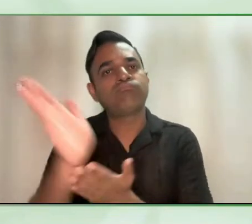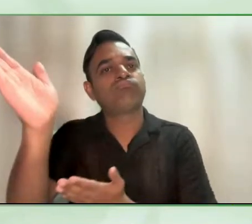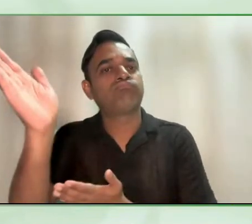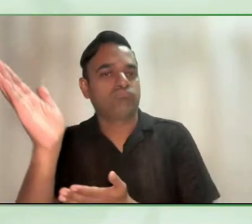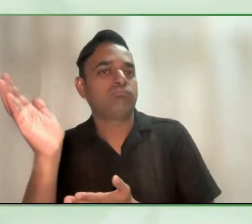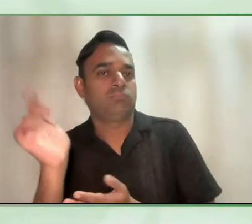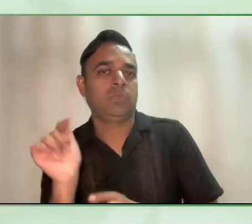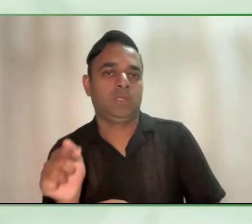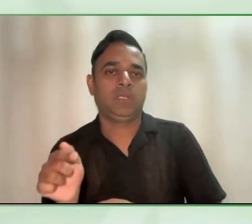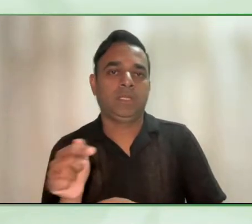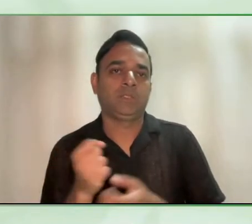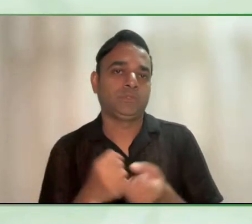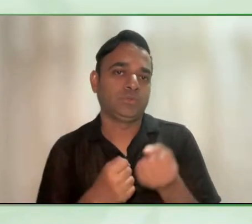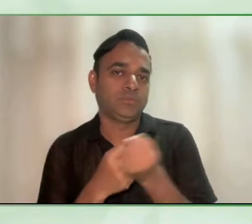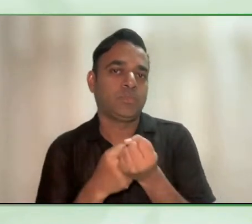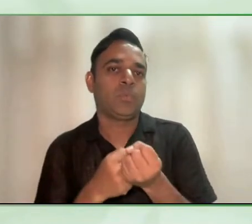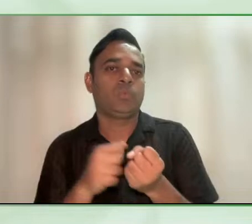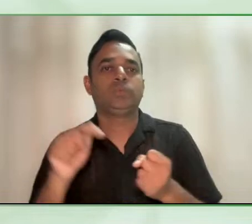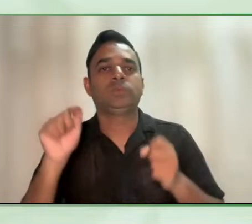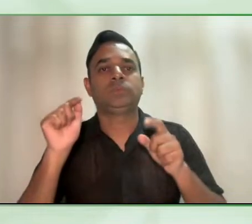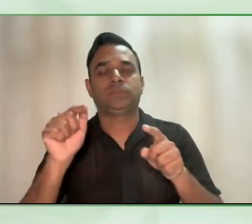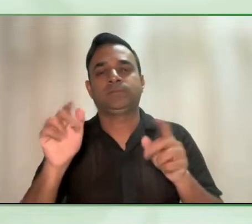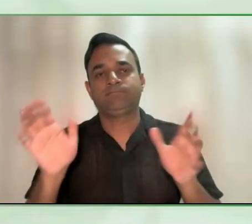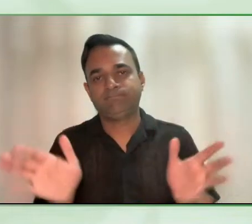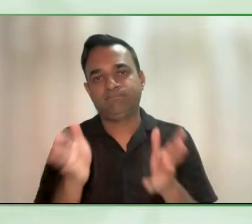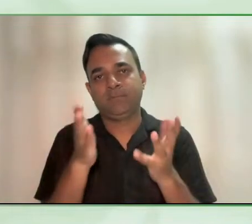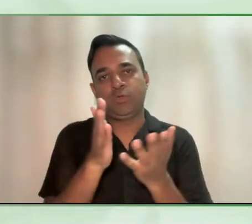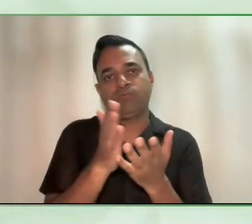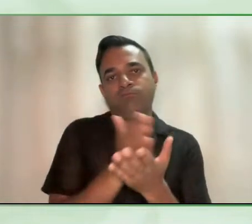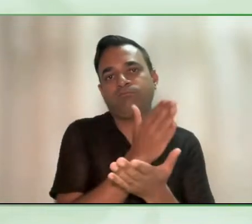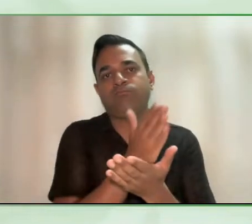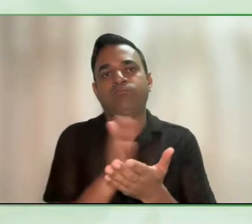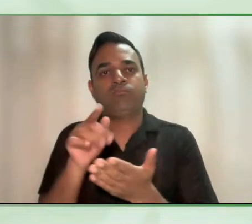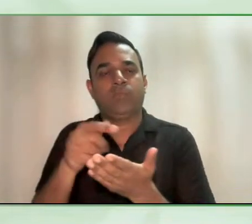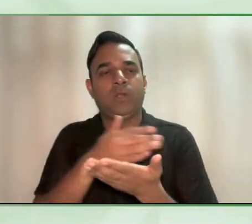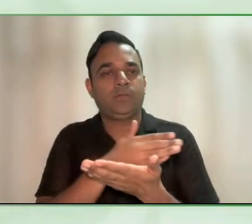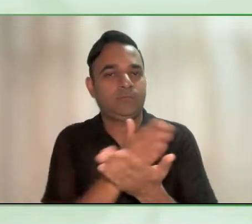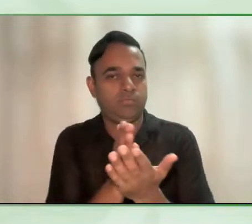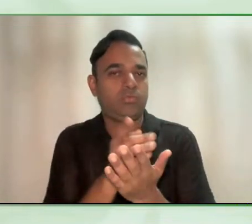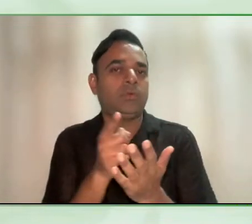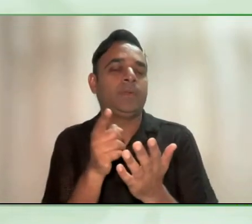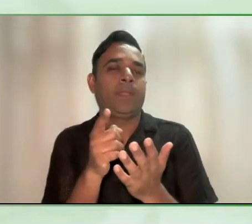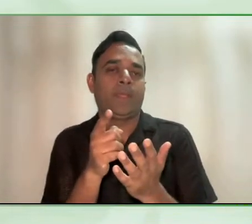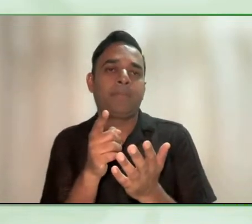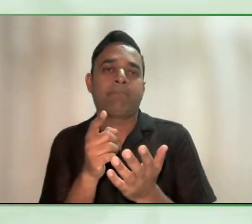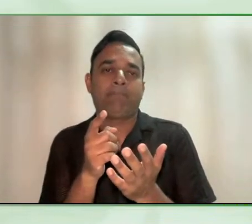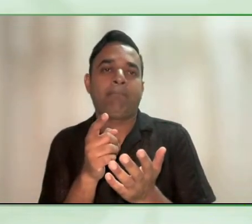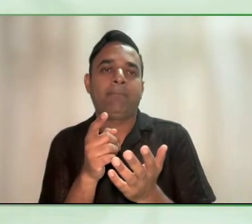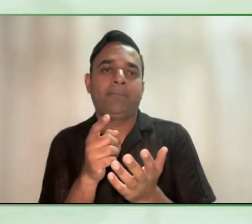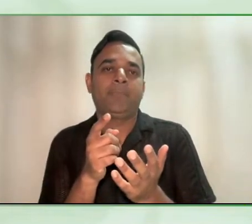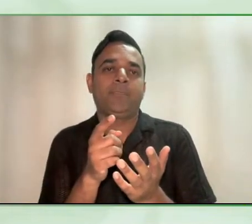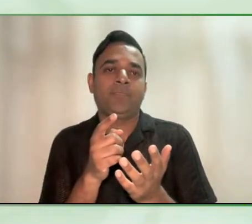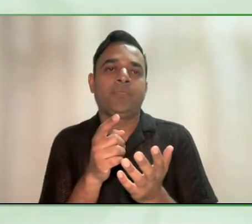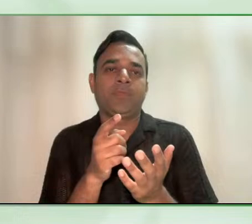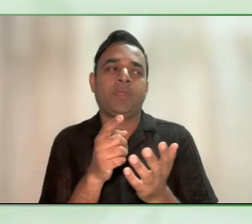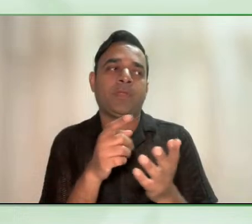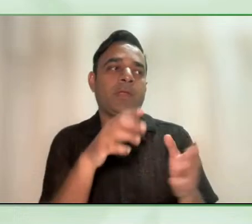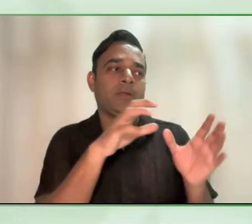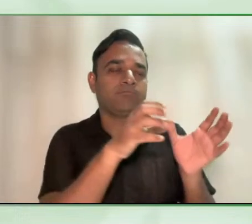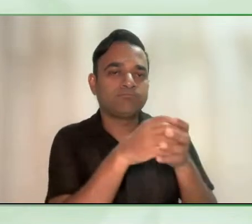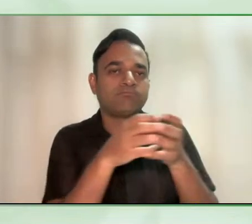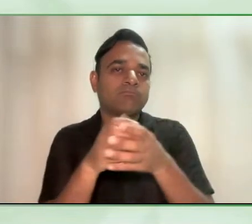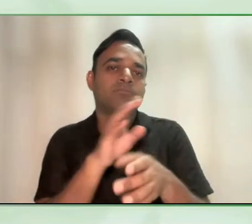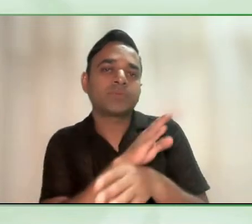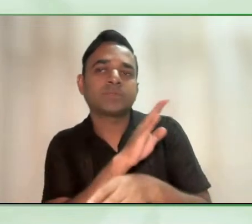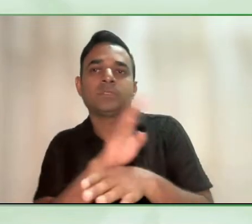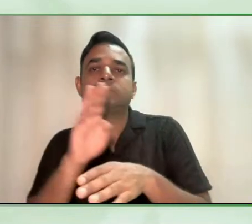disability sector, which often has its own culture and dynamics, and the cultural and artistic sector, which